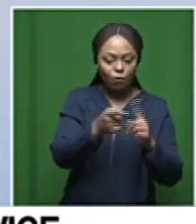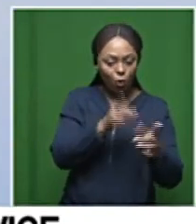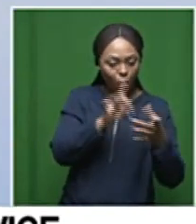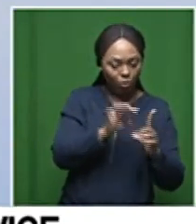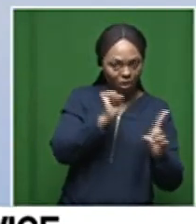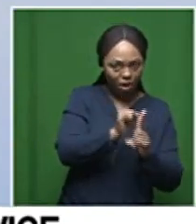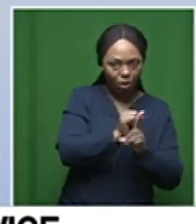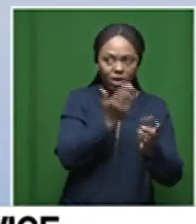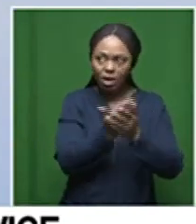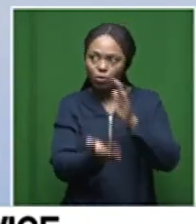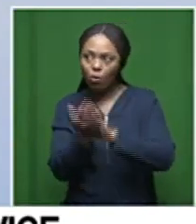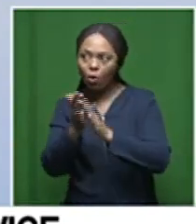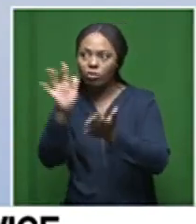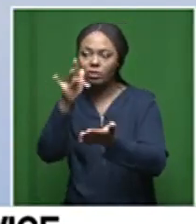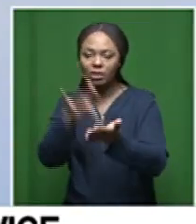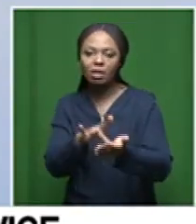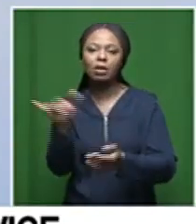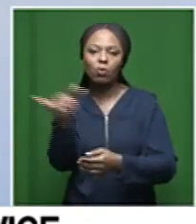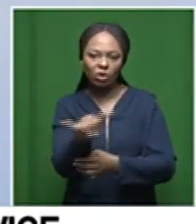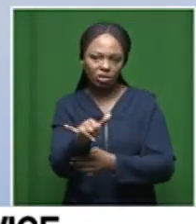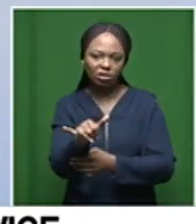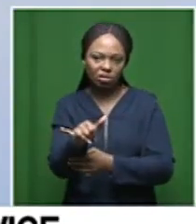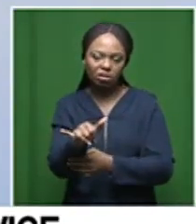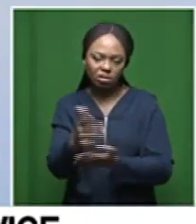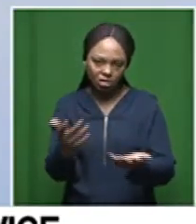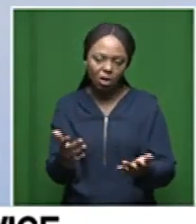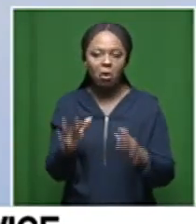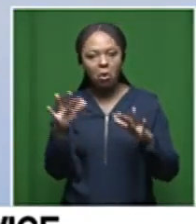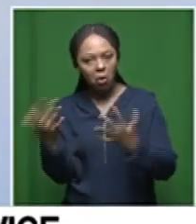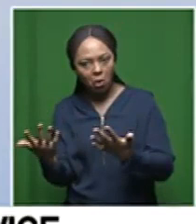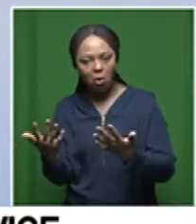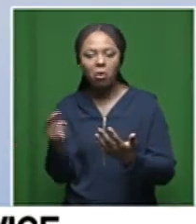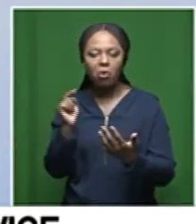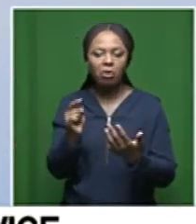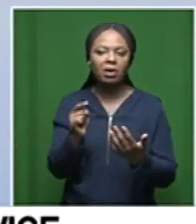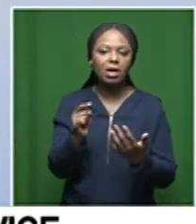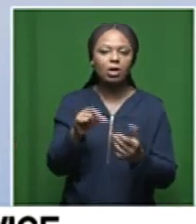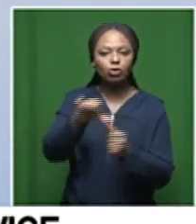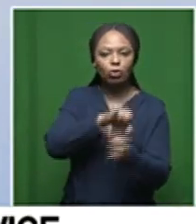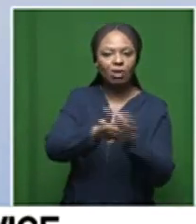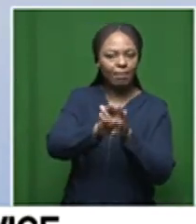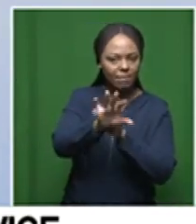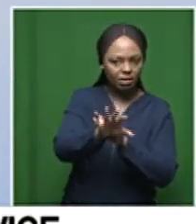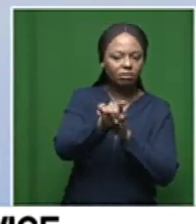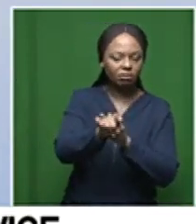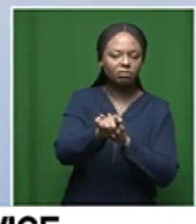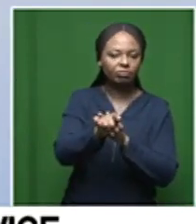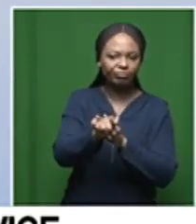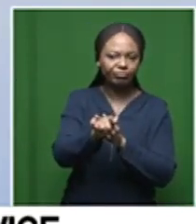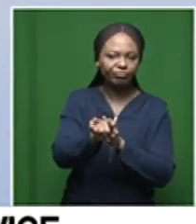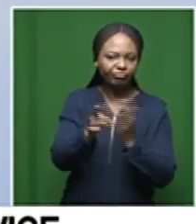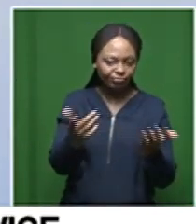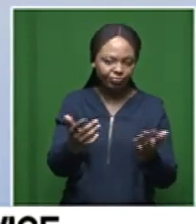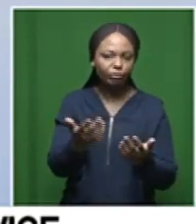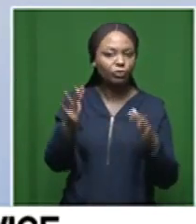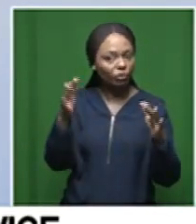closest to where you are. Alternatively, they can also reach us on different social media platforms. They can also call